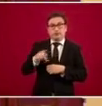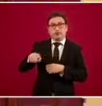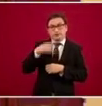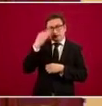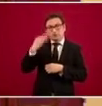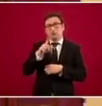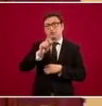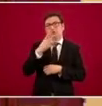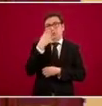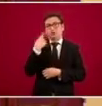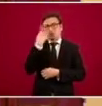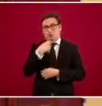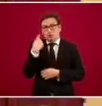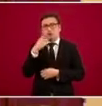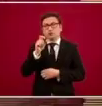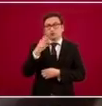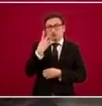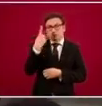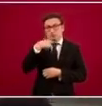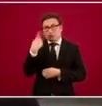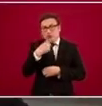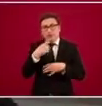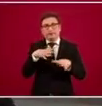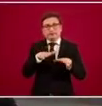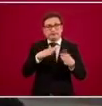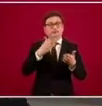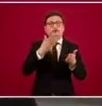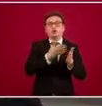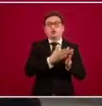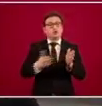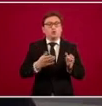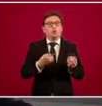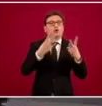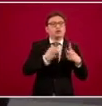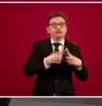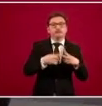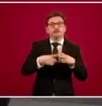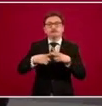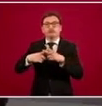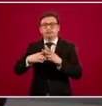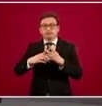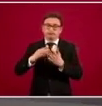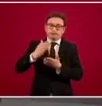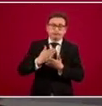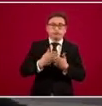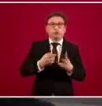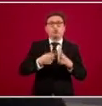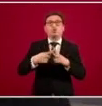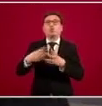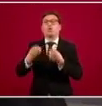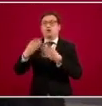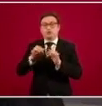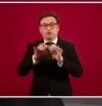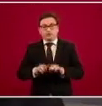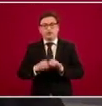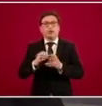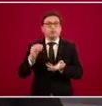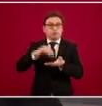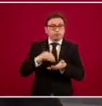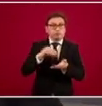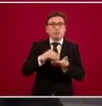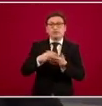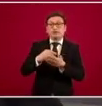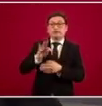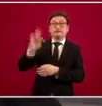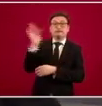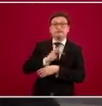input their information and their data on the platform directly, and we have an update of the overall information